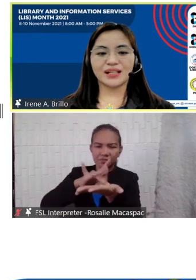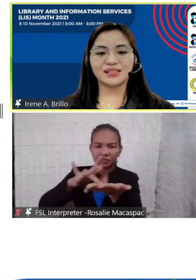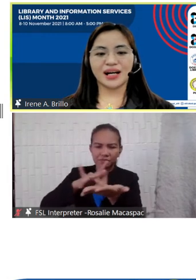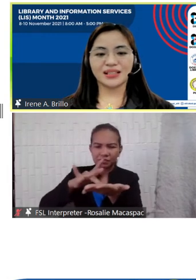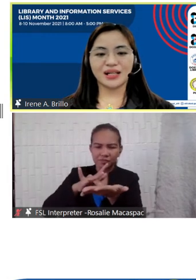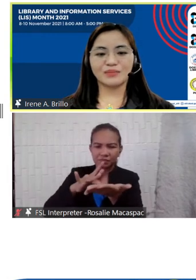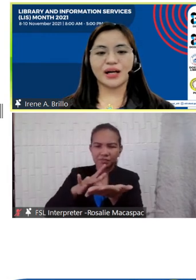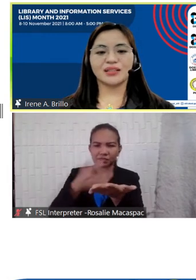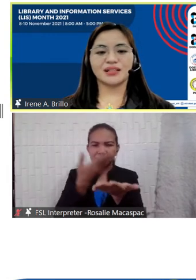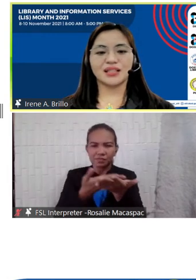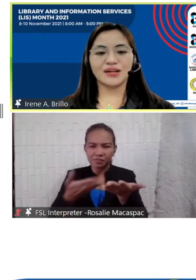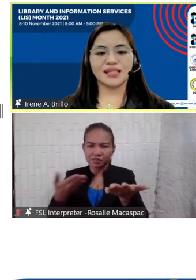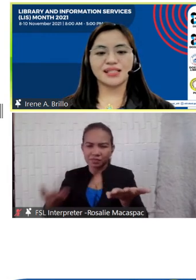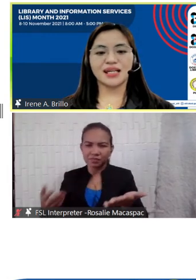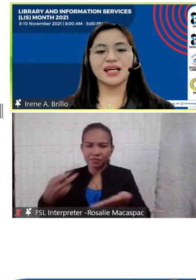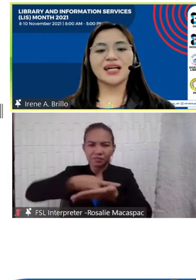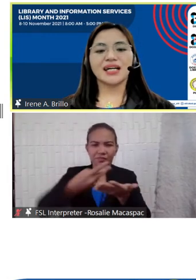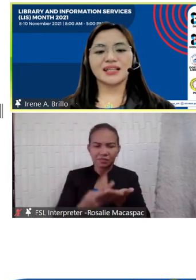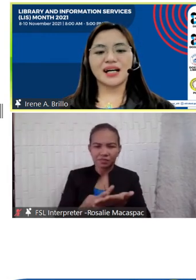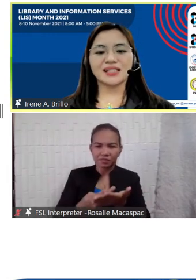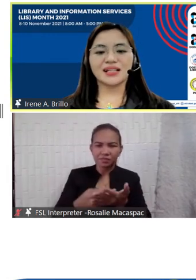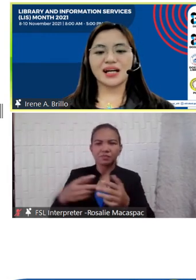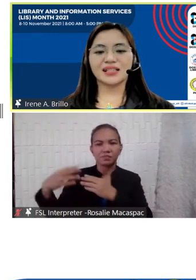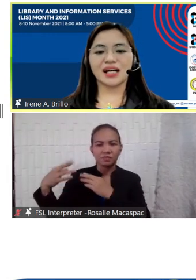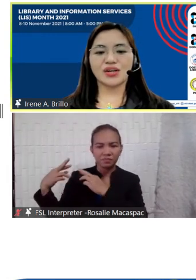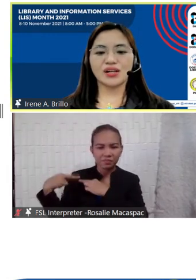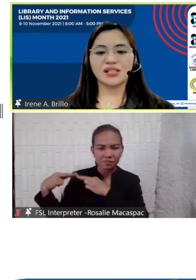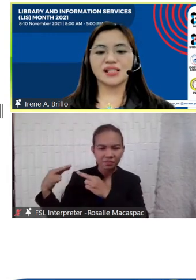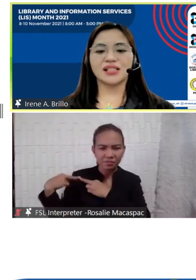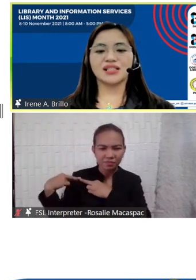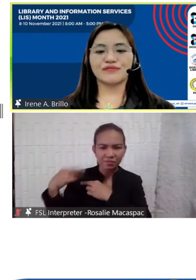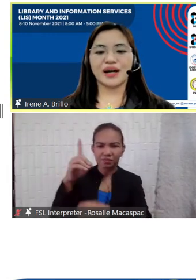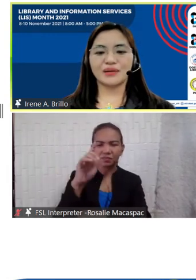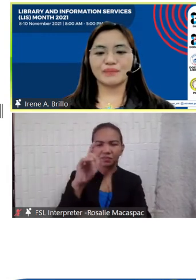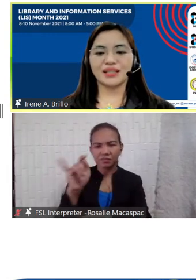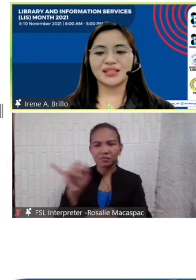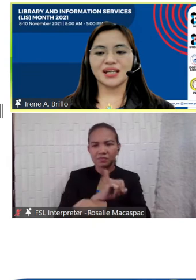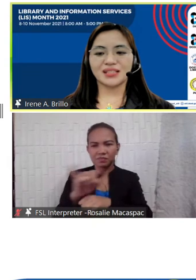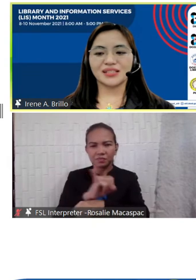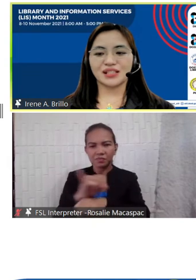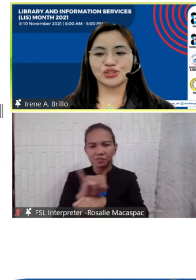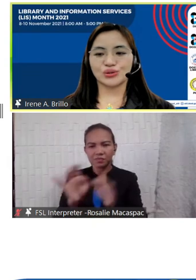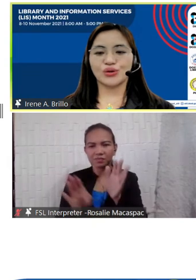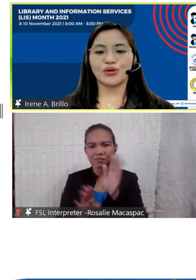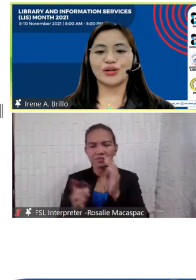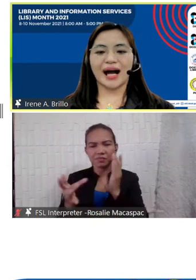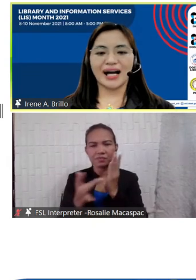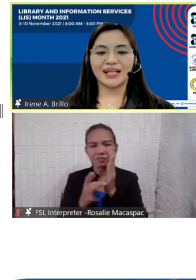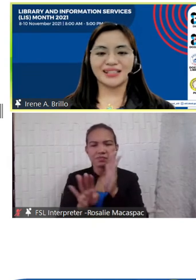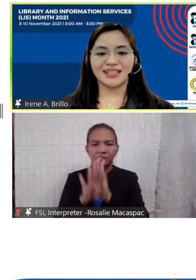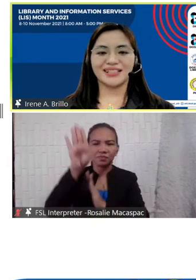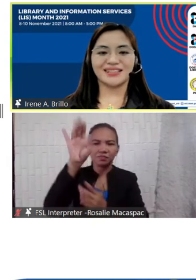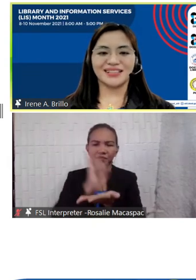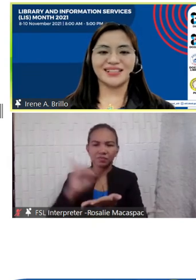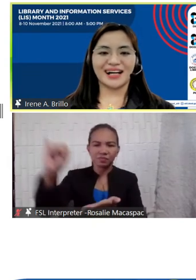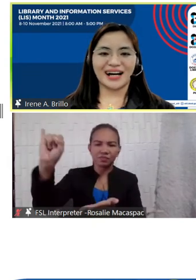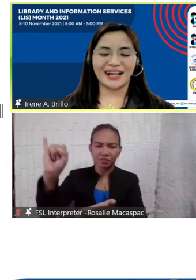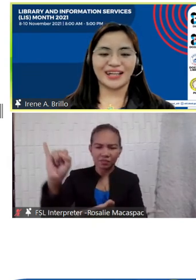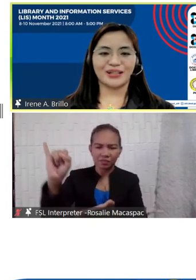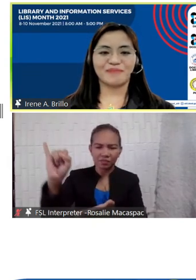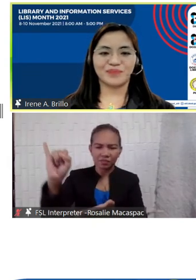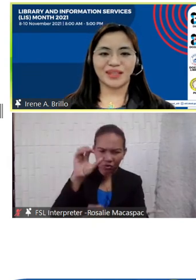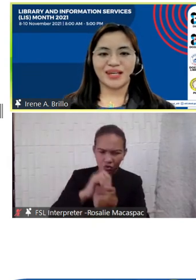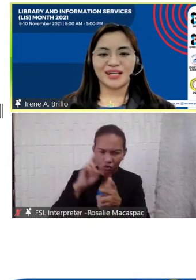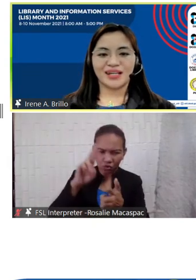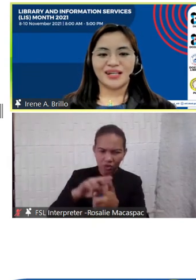will be conducted by the DOST Industrial Technology Development Institute or